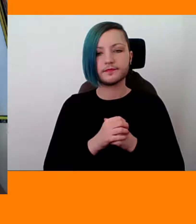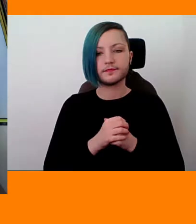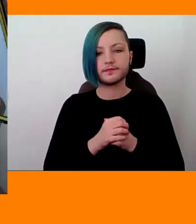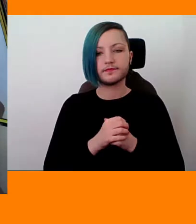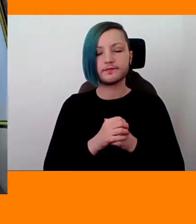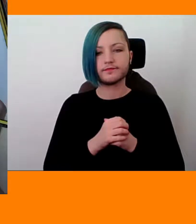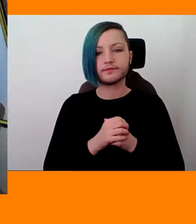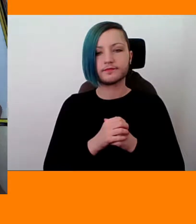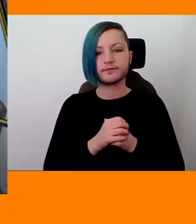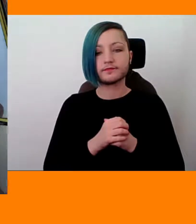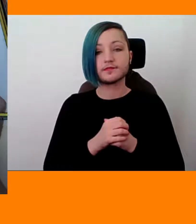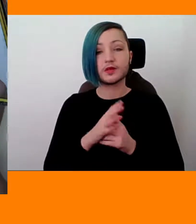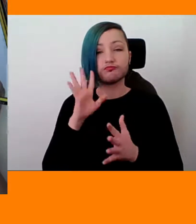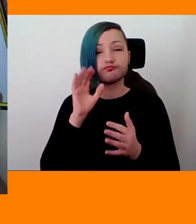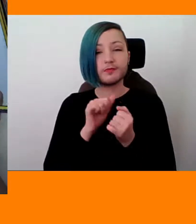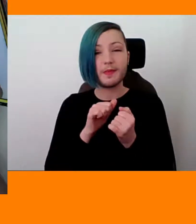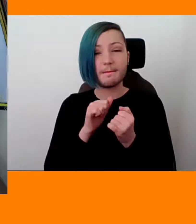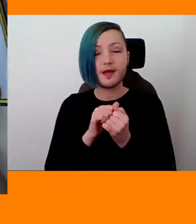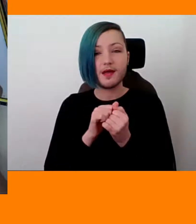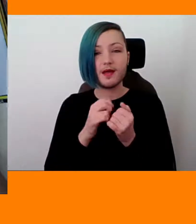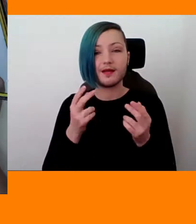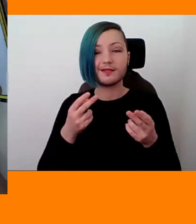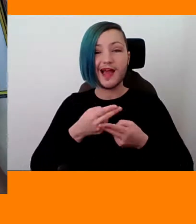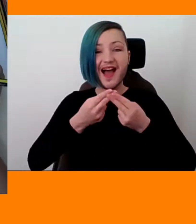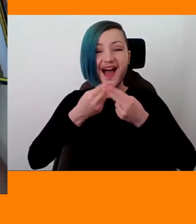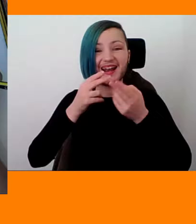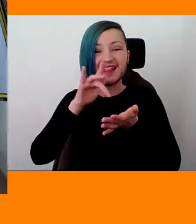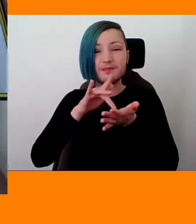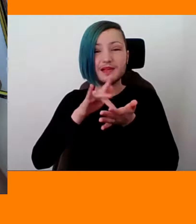Again, you need to leave a little gap in the middle for your highlights.